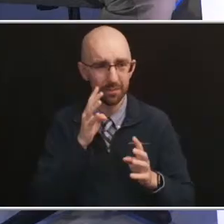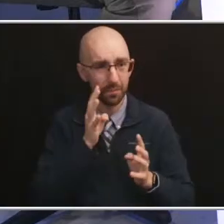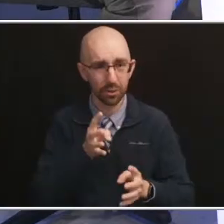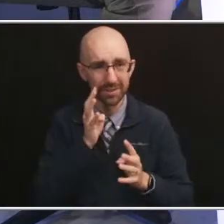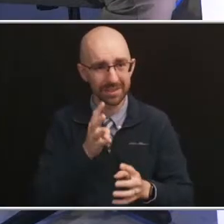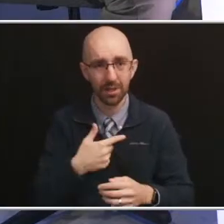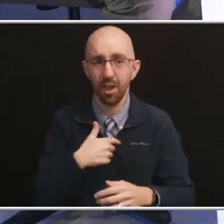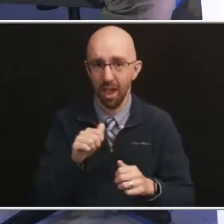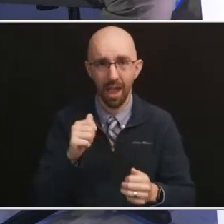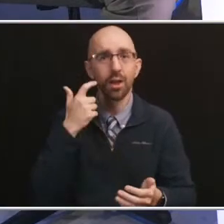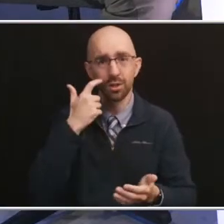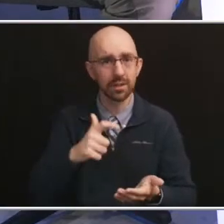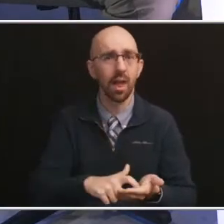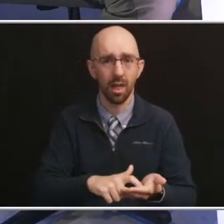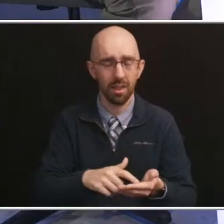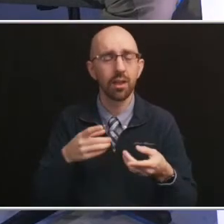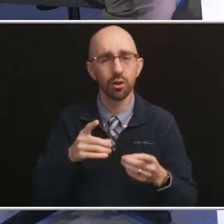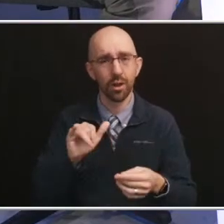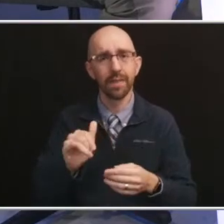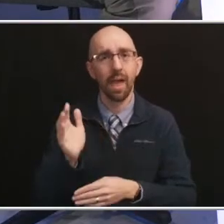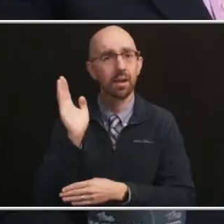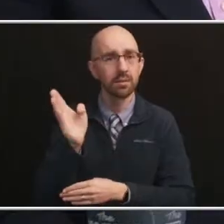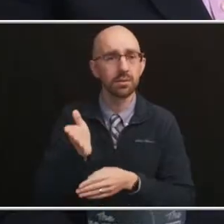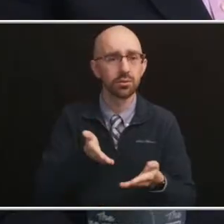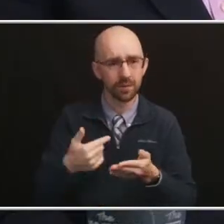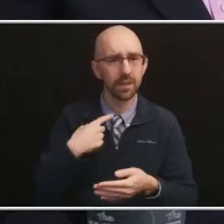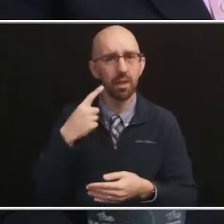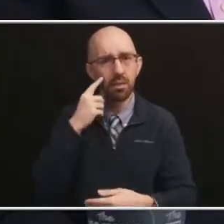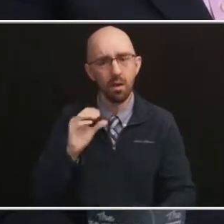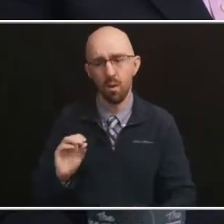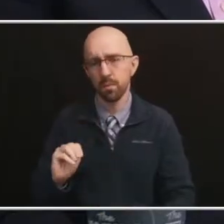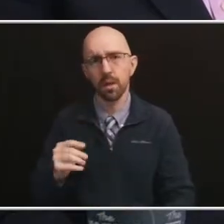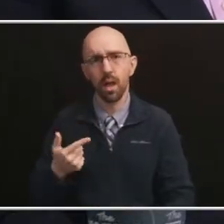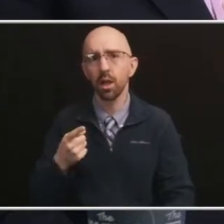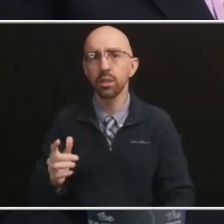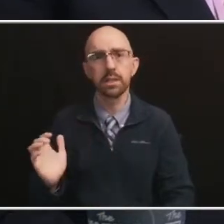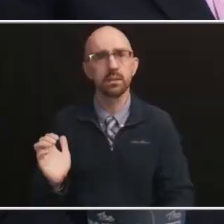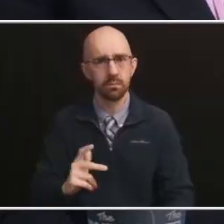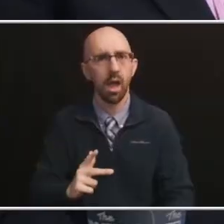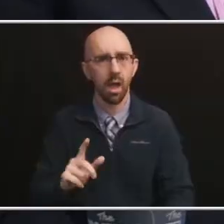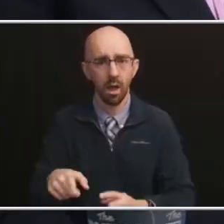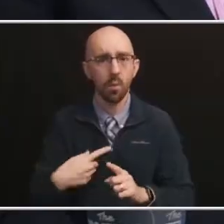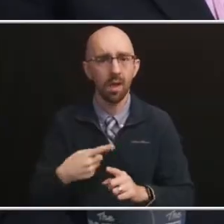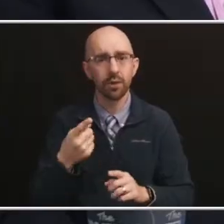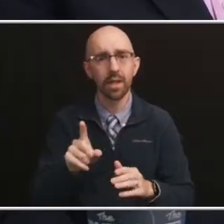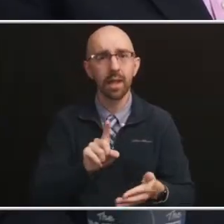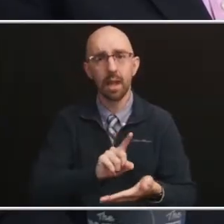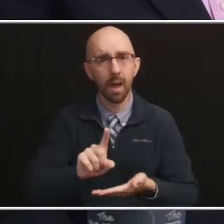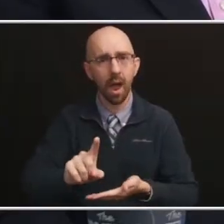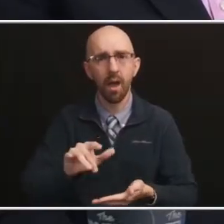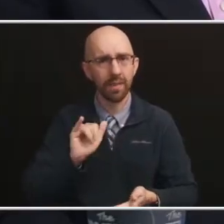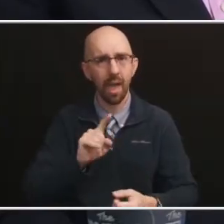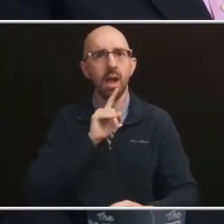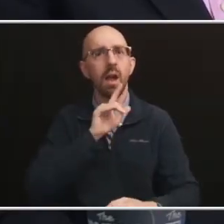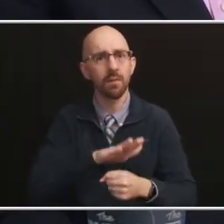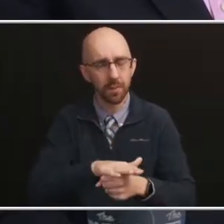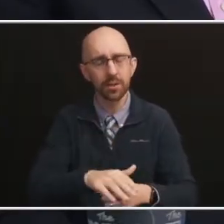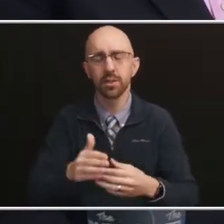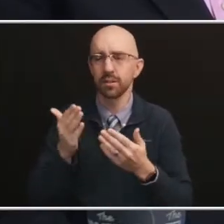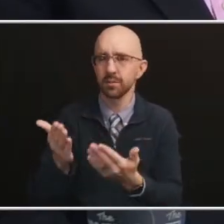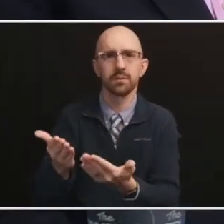tell during that service. I thought, oh my gosh, he's back. And so when he came out, it was wow. just this confirmation of,